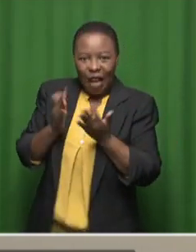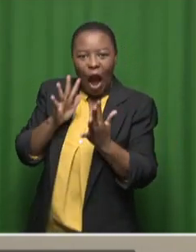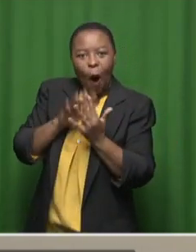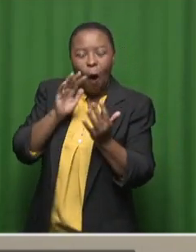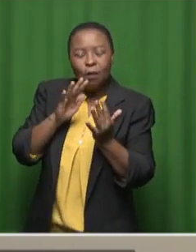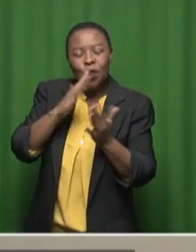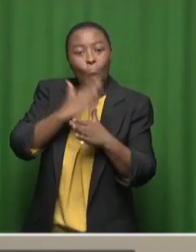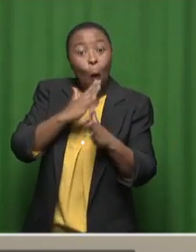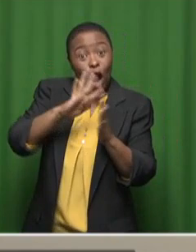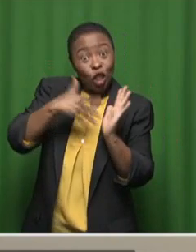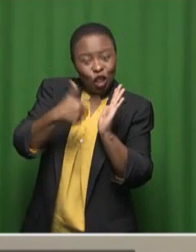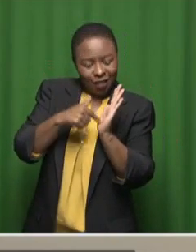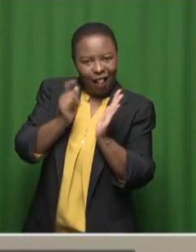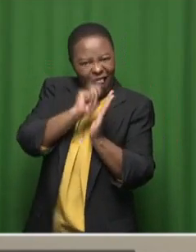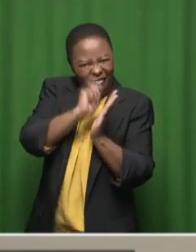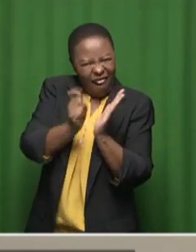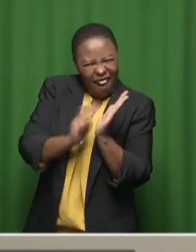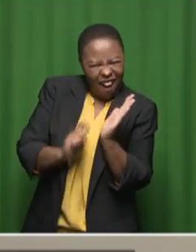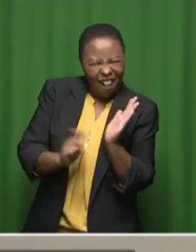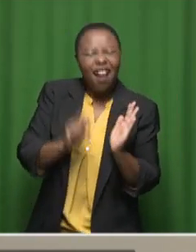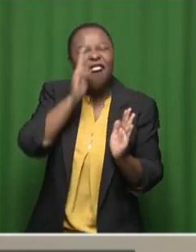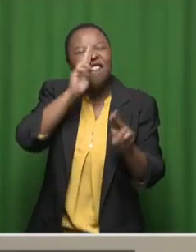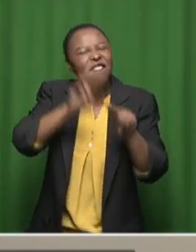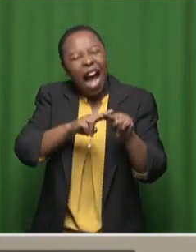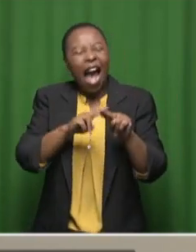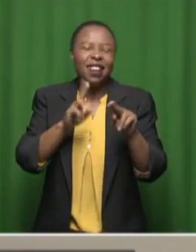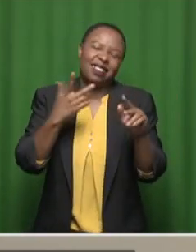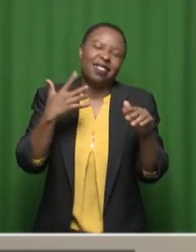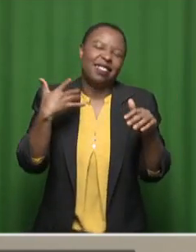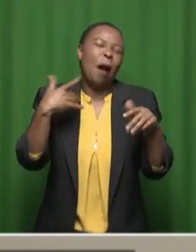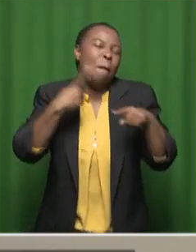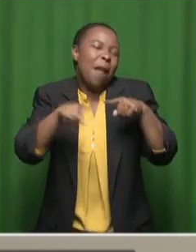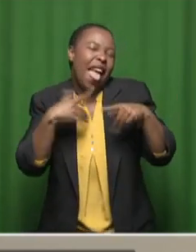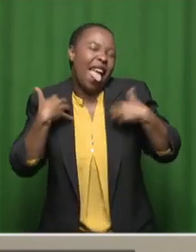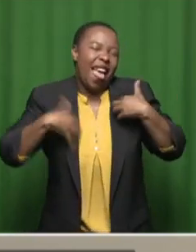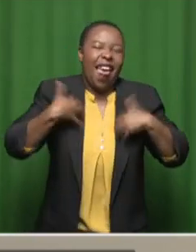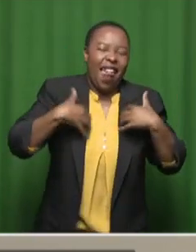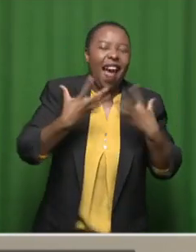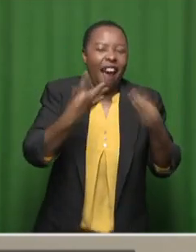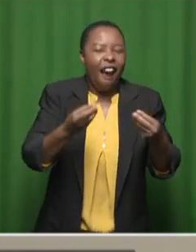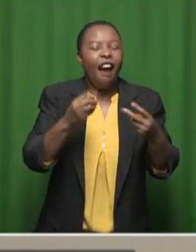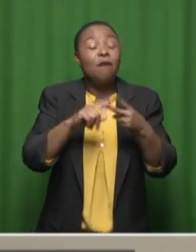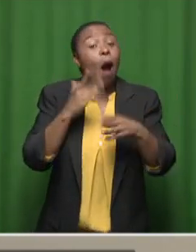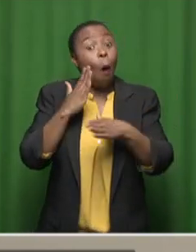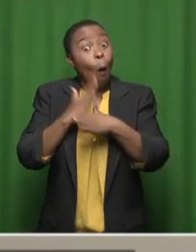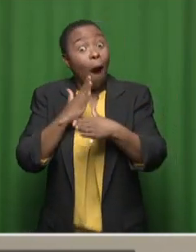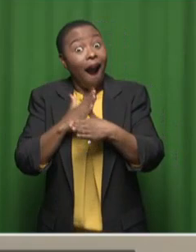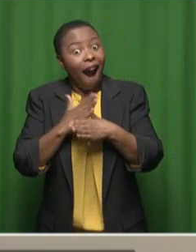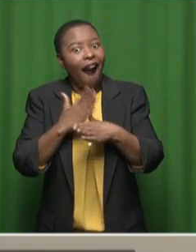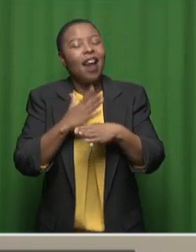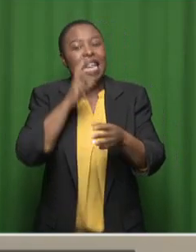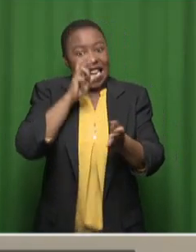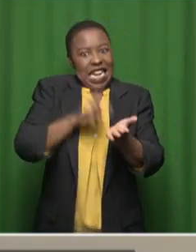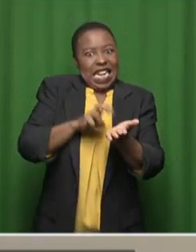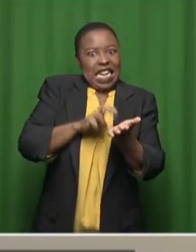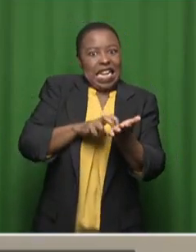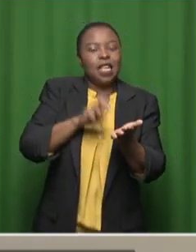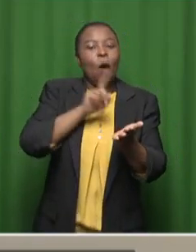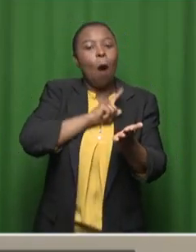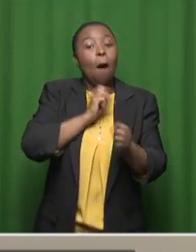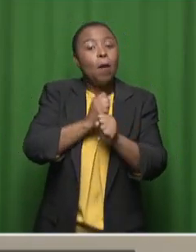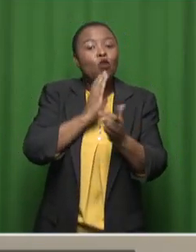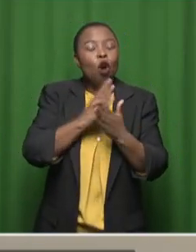it's fun, and also, there's a bit of play, but then there's also a little bit of work that's required to make sure that they do